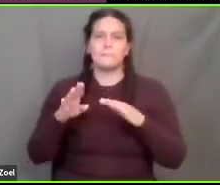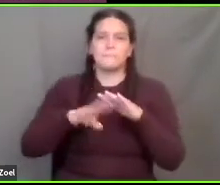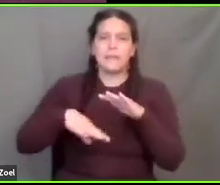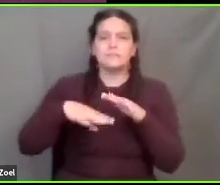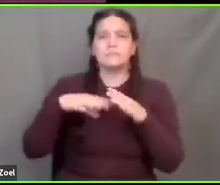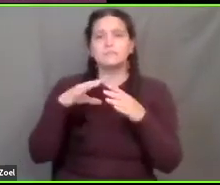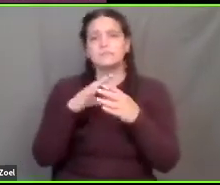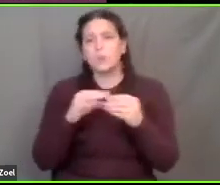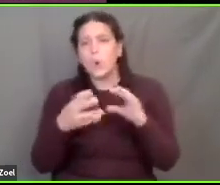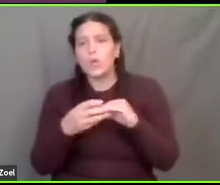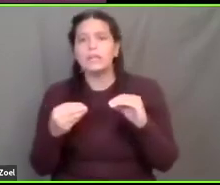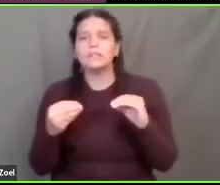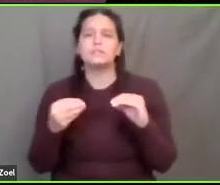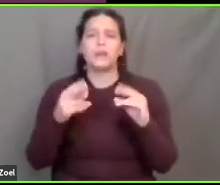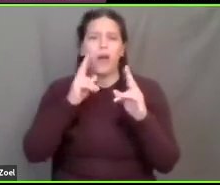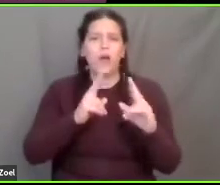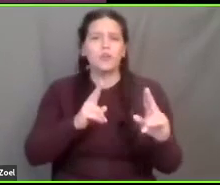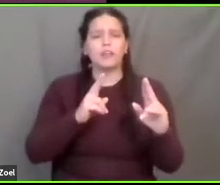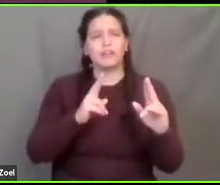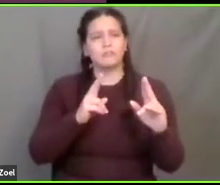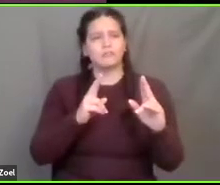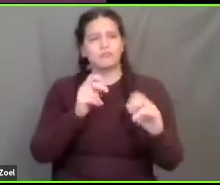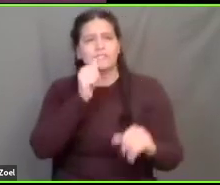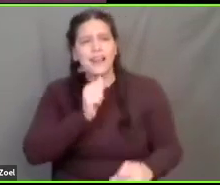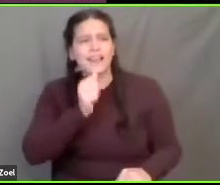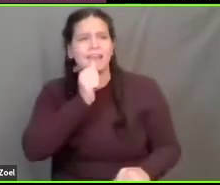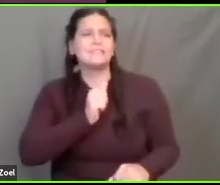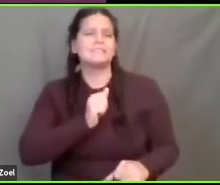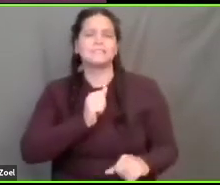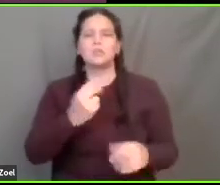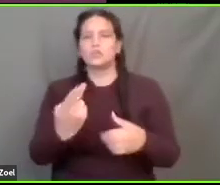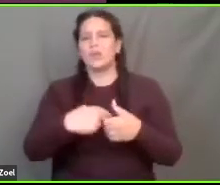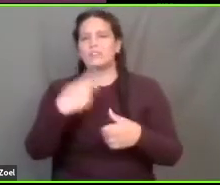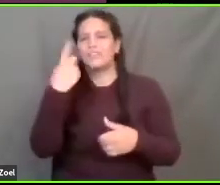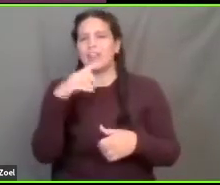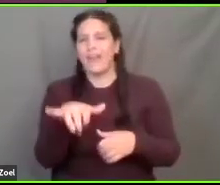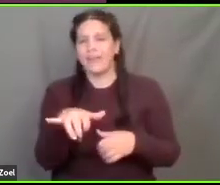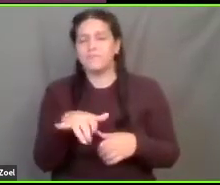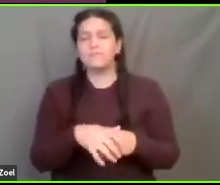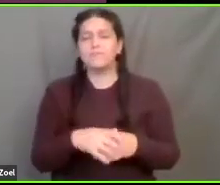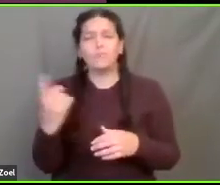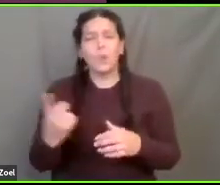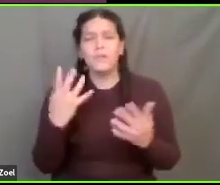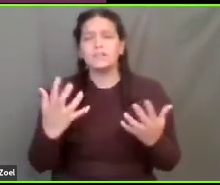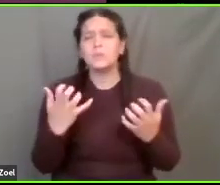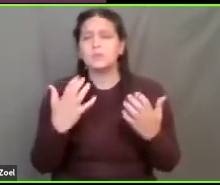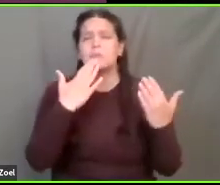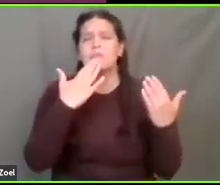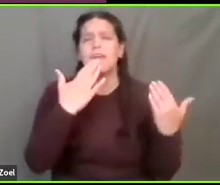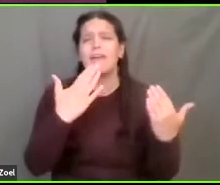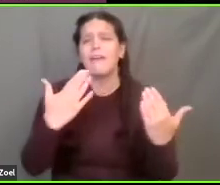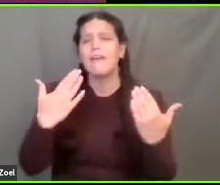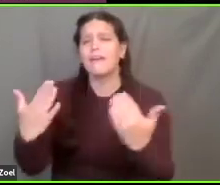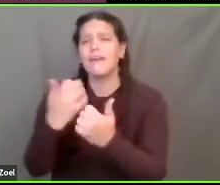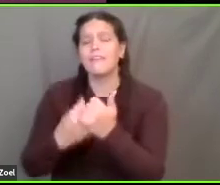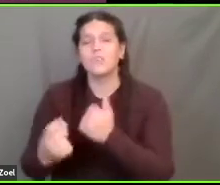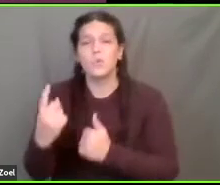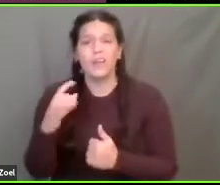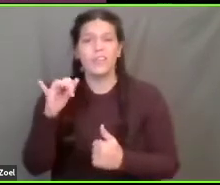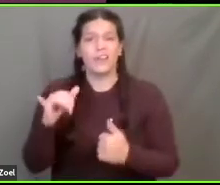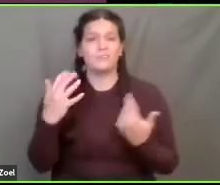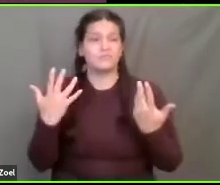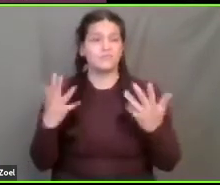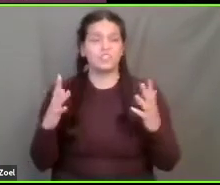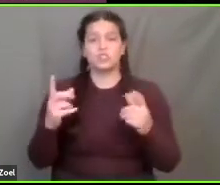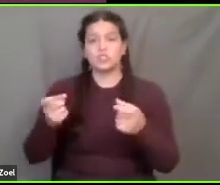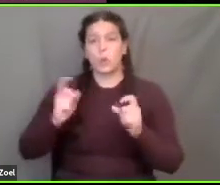And so join us for that. And we always want to thank everybody that has donated to